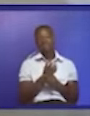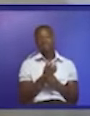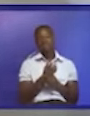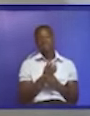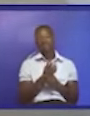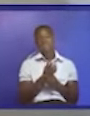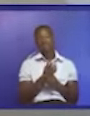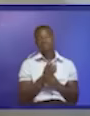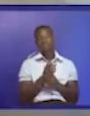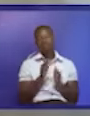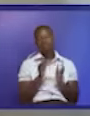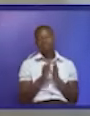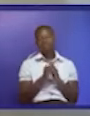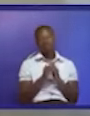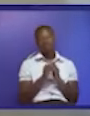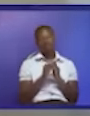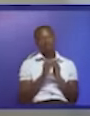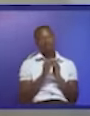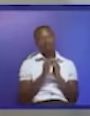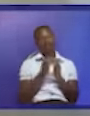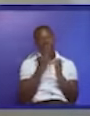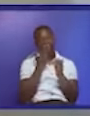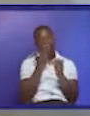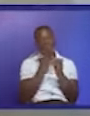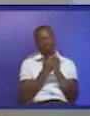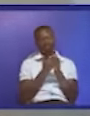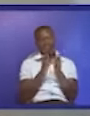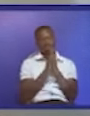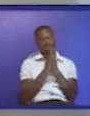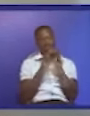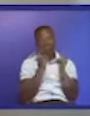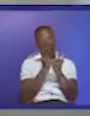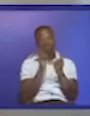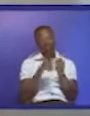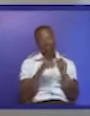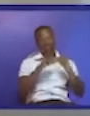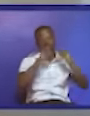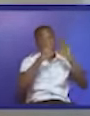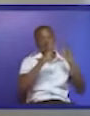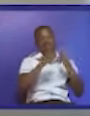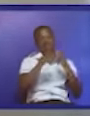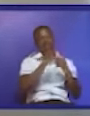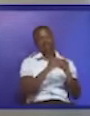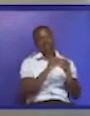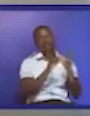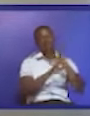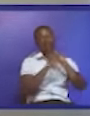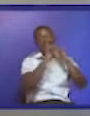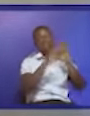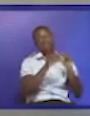prophetic intercessors. Oh, they are here. Blessings to you. Let's give them a big God bless you.